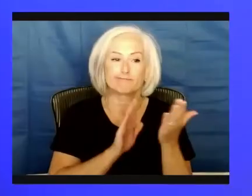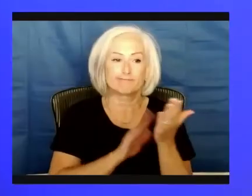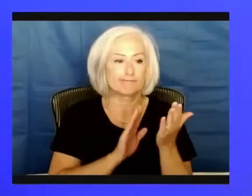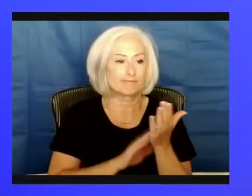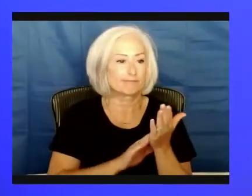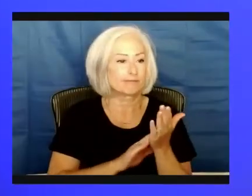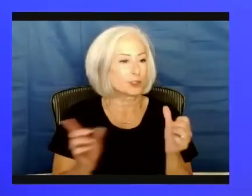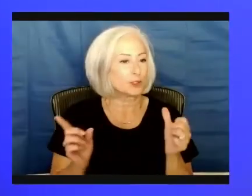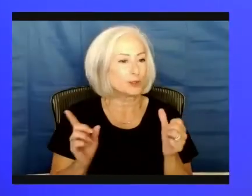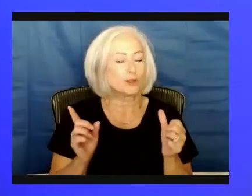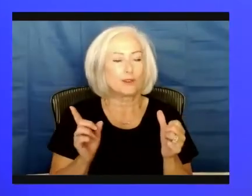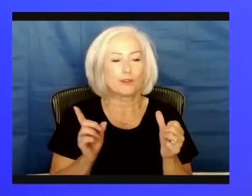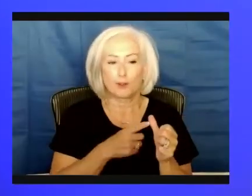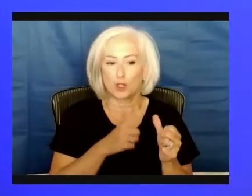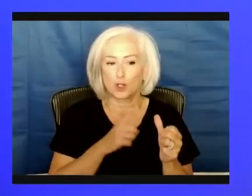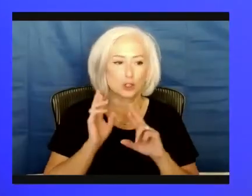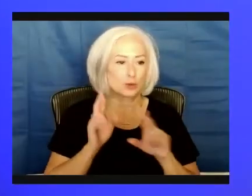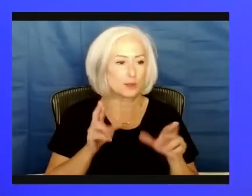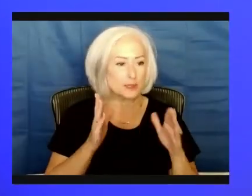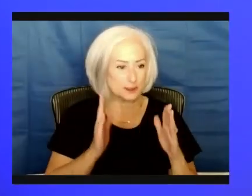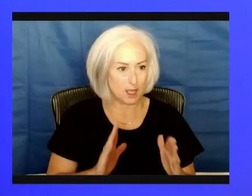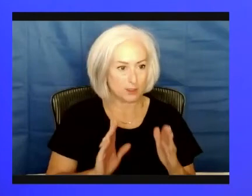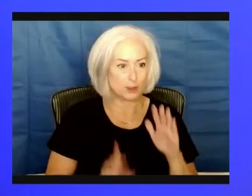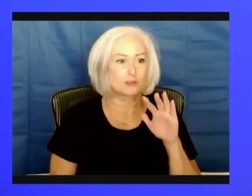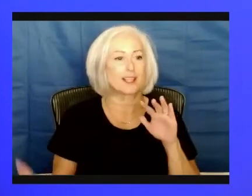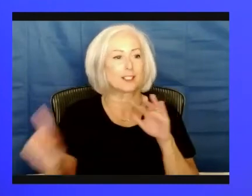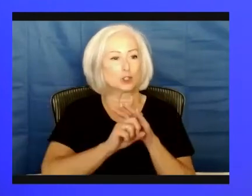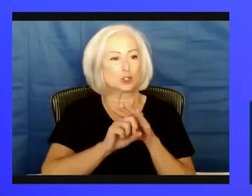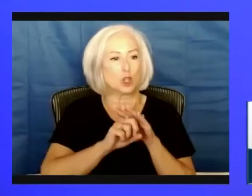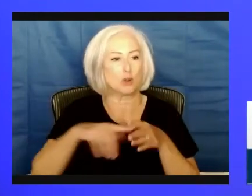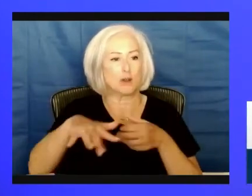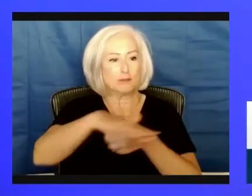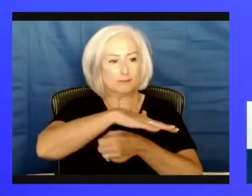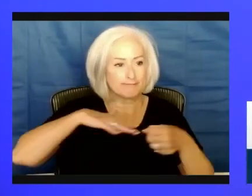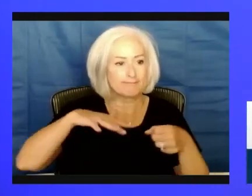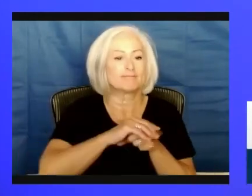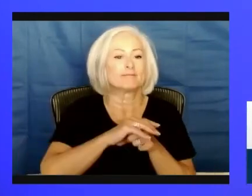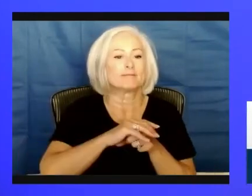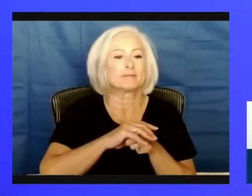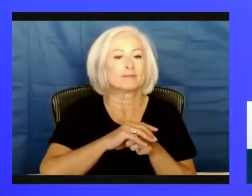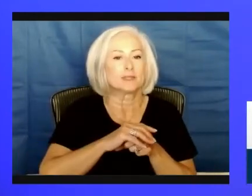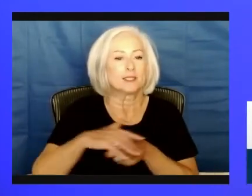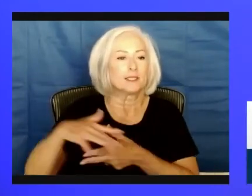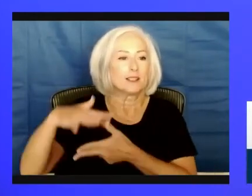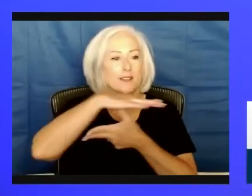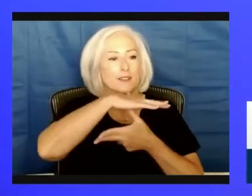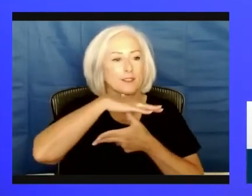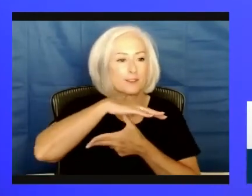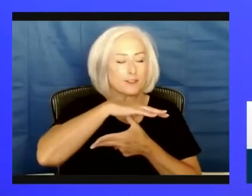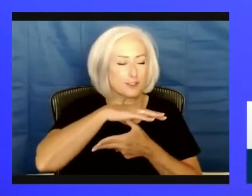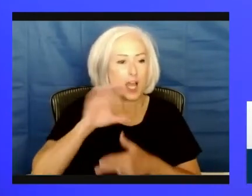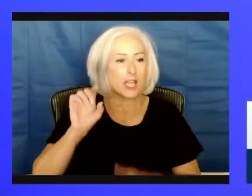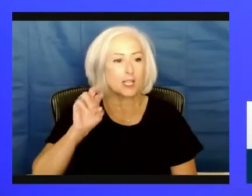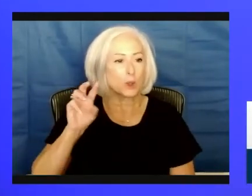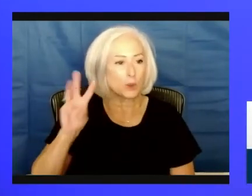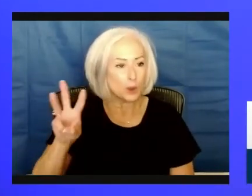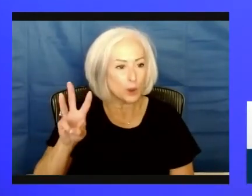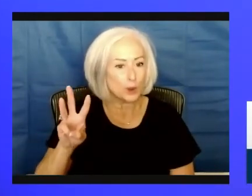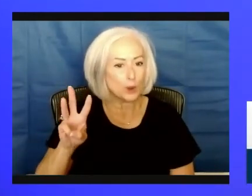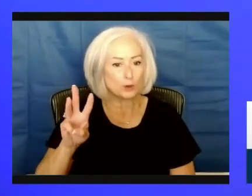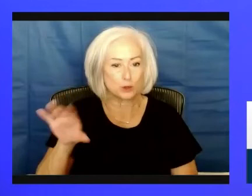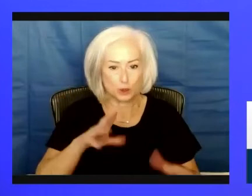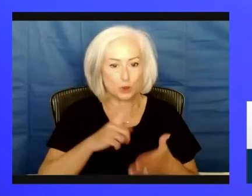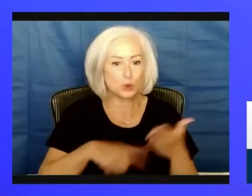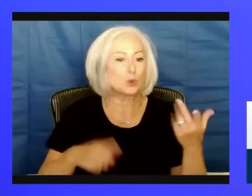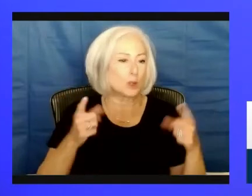responders that were on the scene, as well as our flight crews and everything, to do what they did that day. They're out